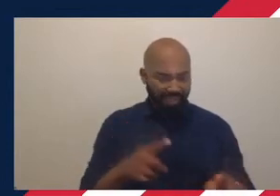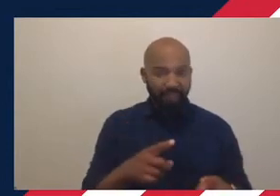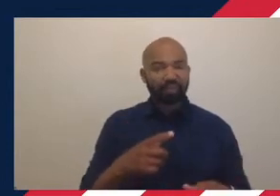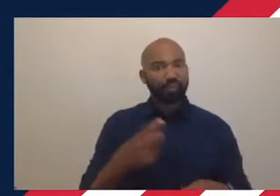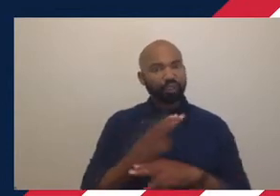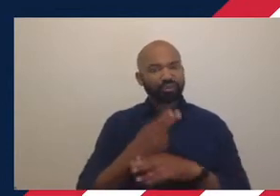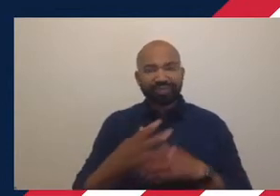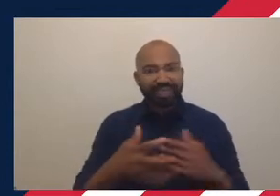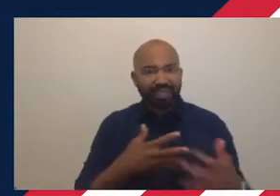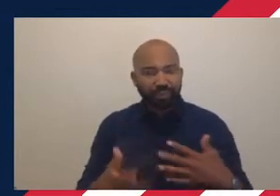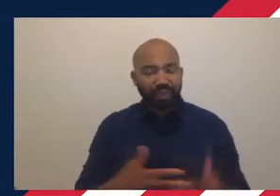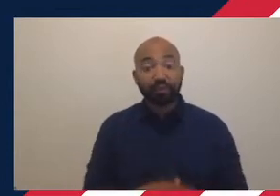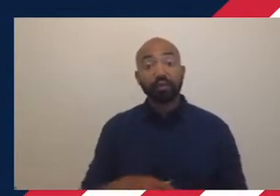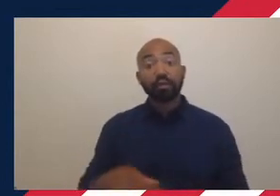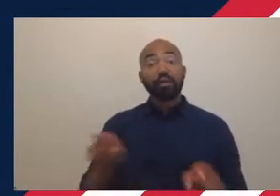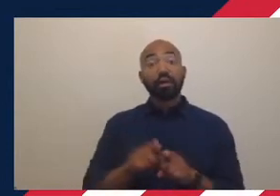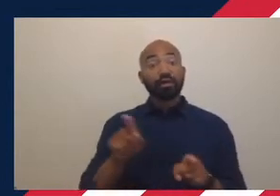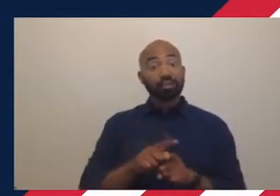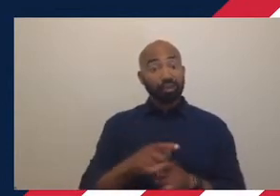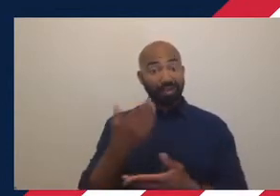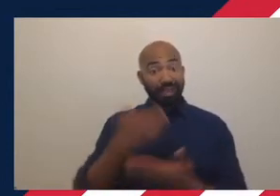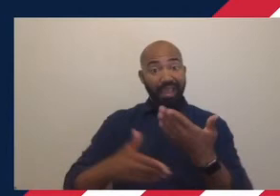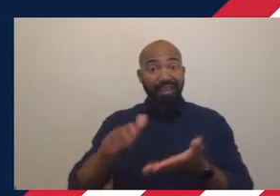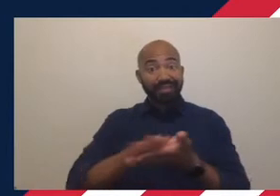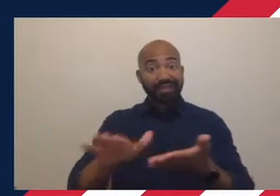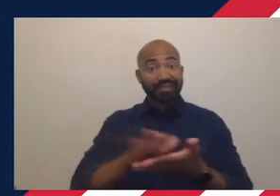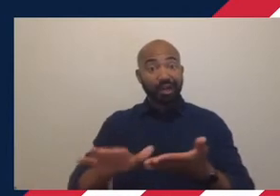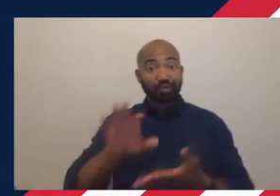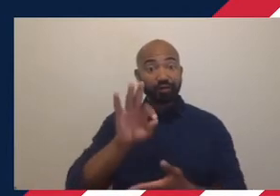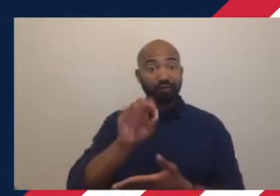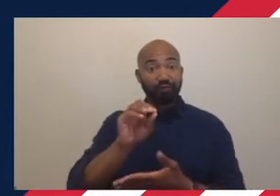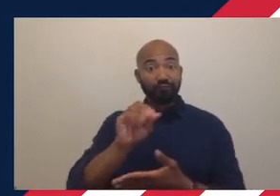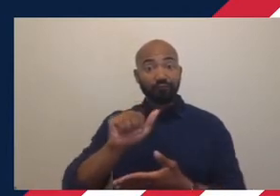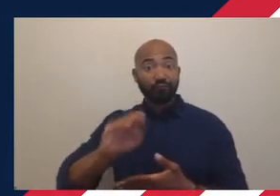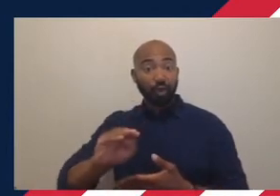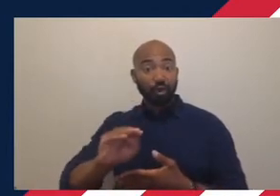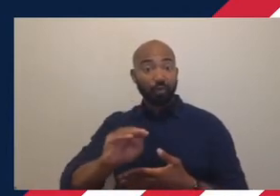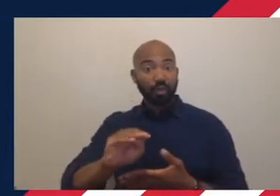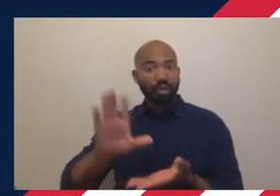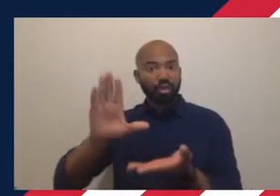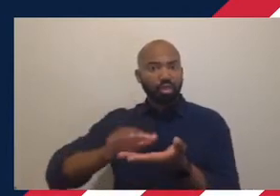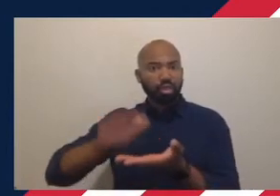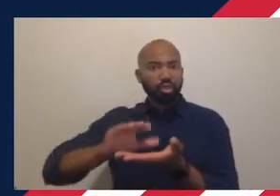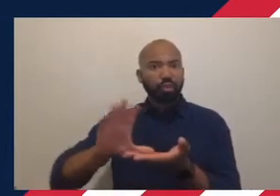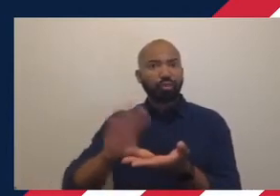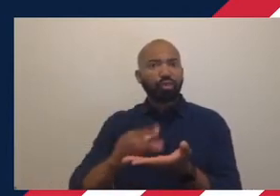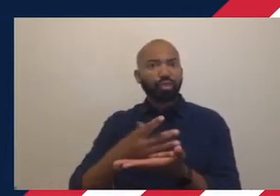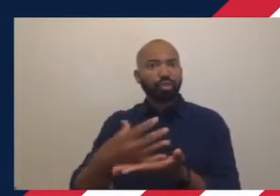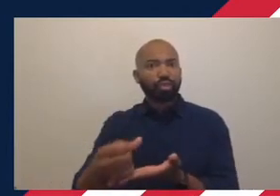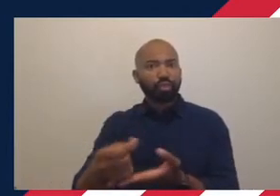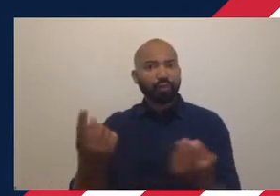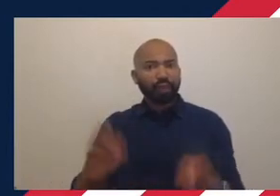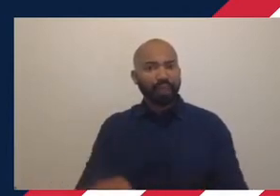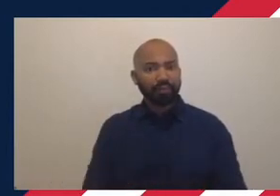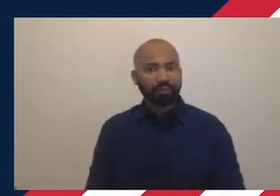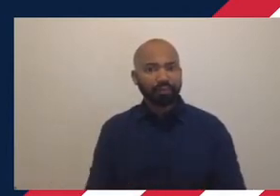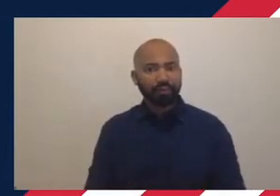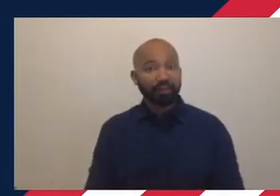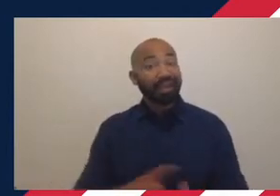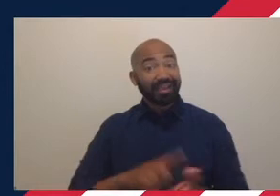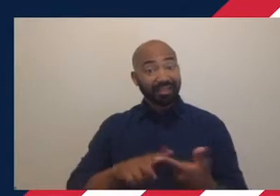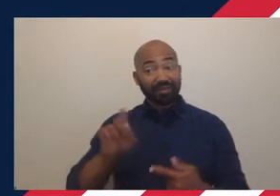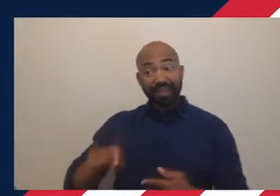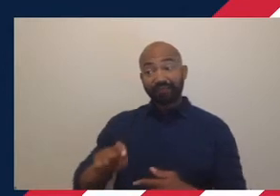washing our hands. And if we needed some foam, we had to call the housekeeping and the nurse supervisors to come deliver one bottle. And it